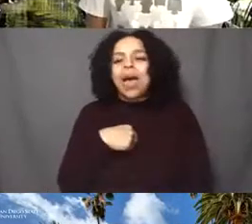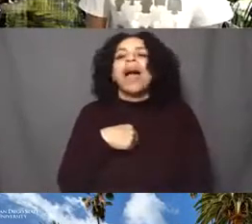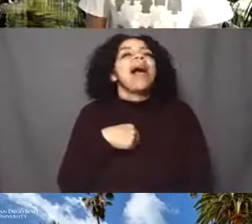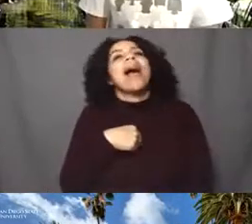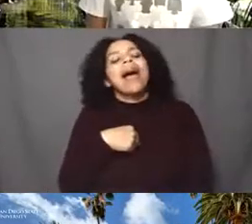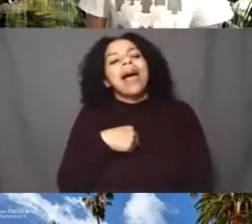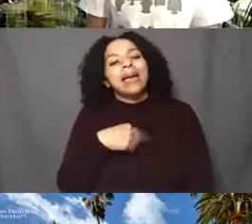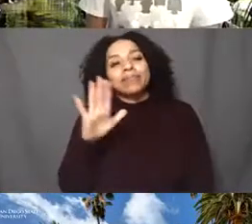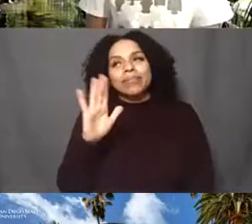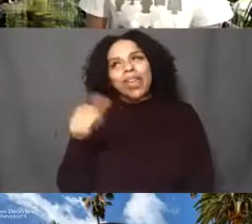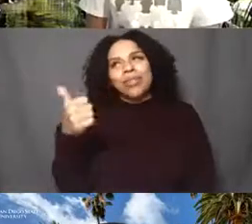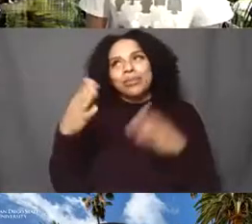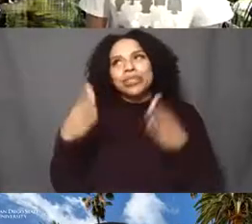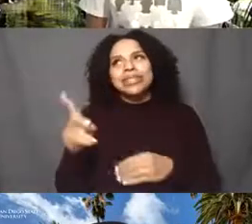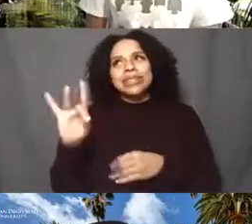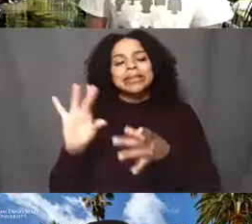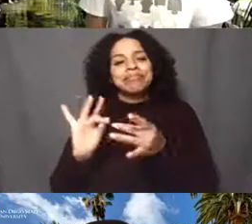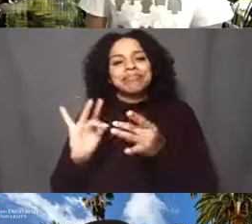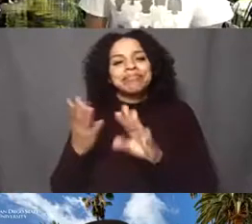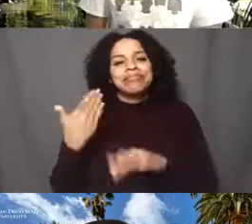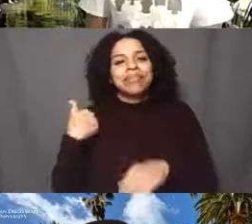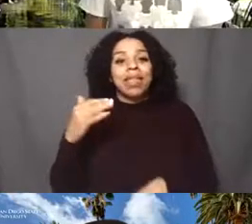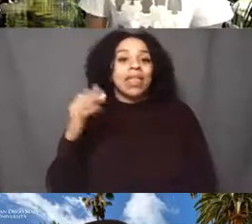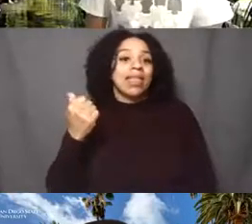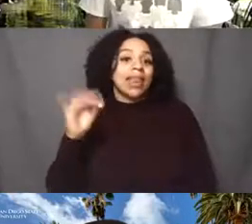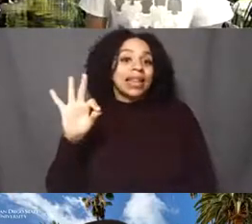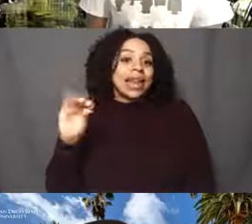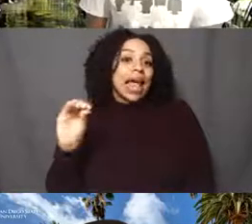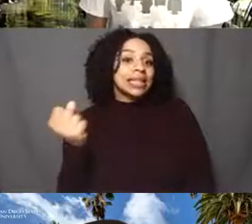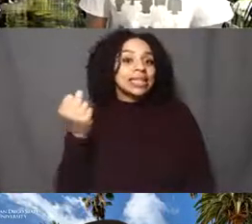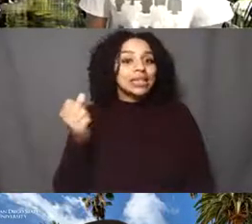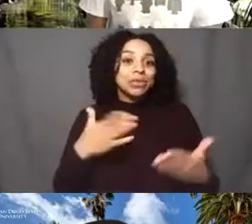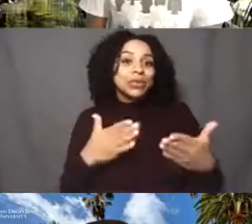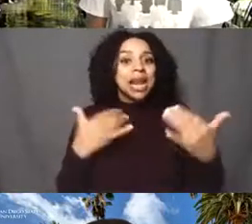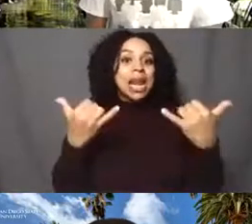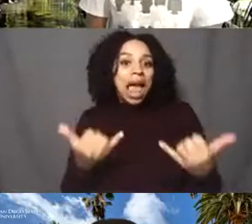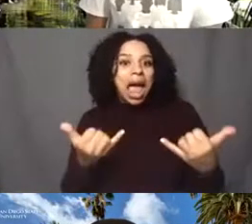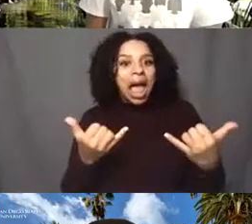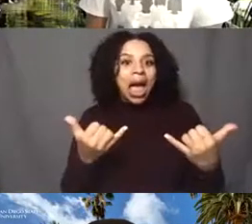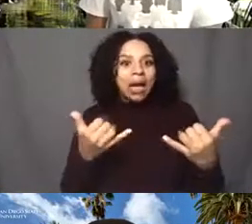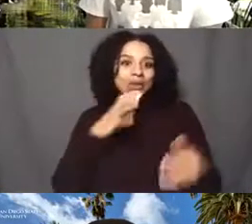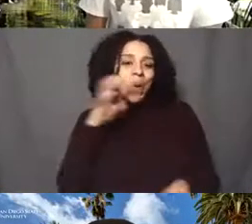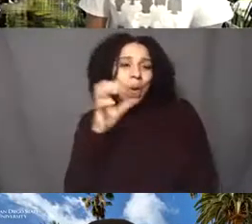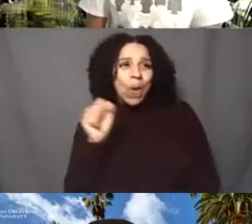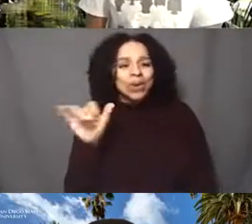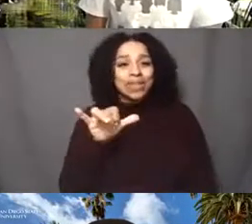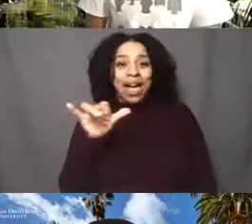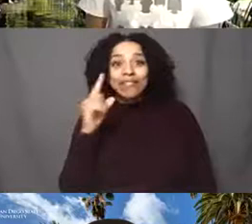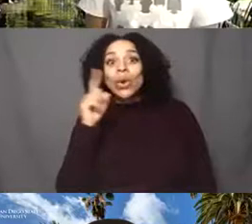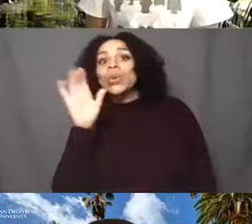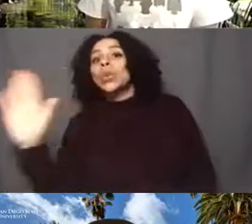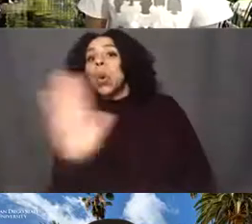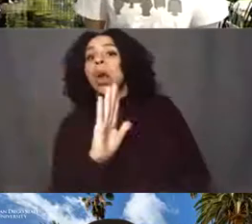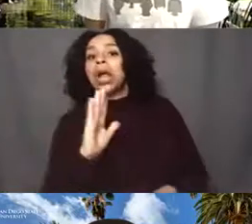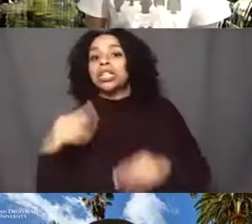somebody said this the other day that like the 90s is now to you guys' generation what the 60s were to mine. I was like, damn, that's